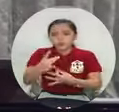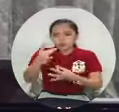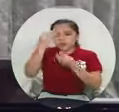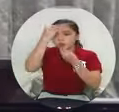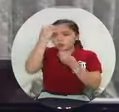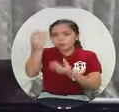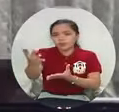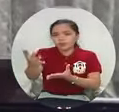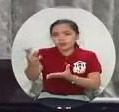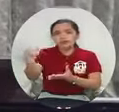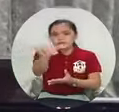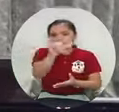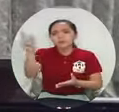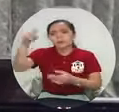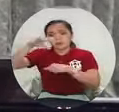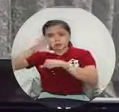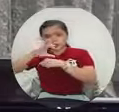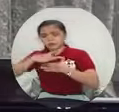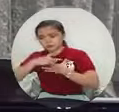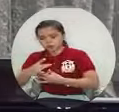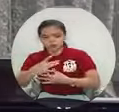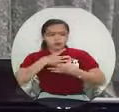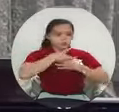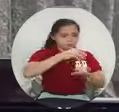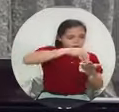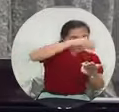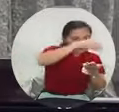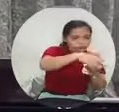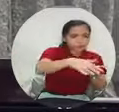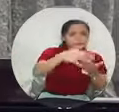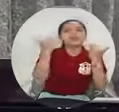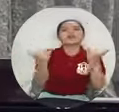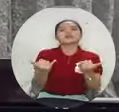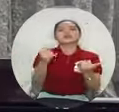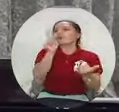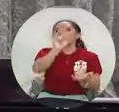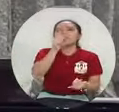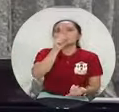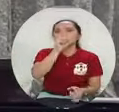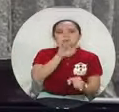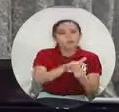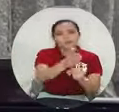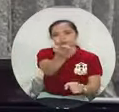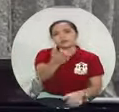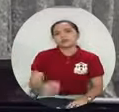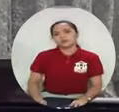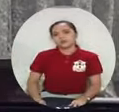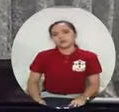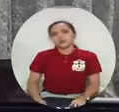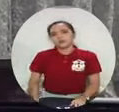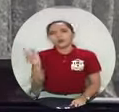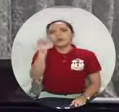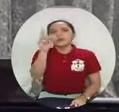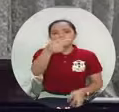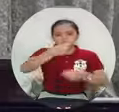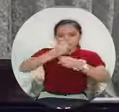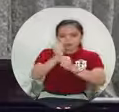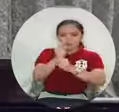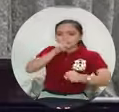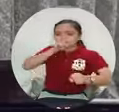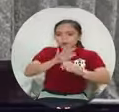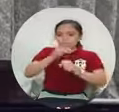fruit to be given this year, 2021. Number one, you want to fulfill what you're going to commit in